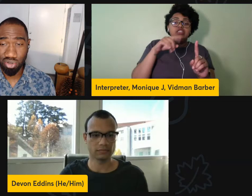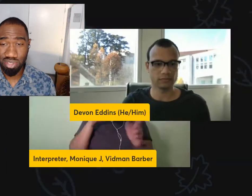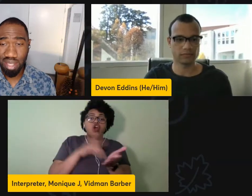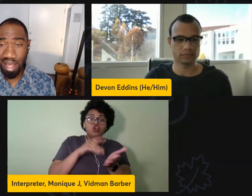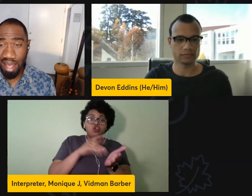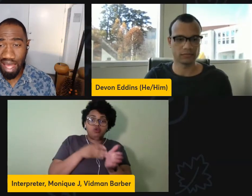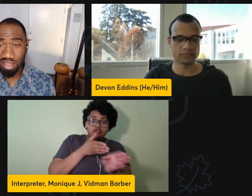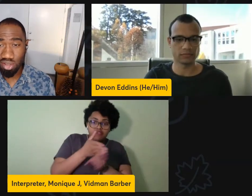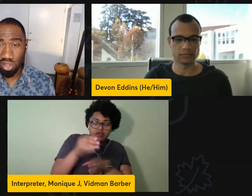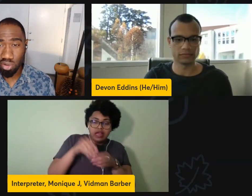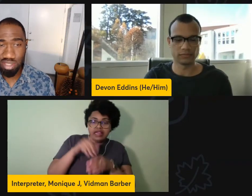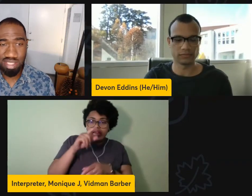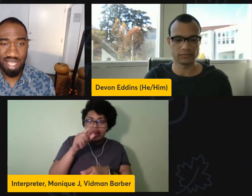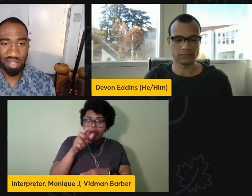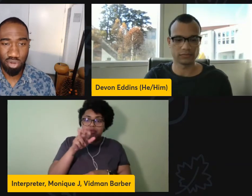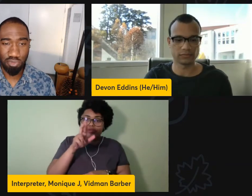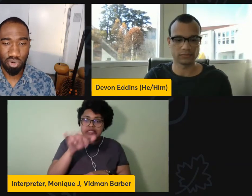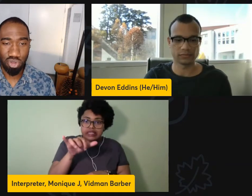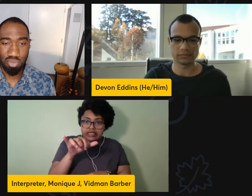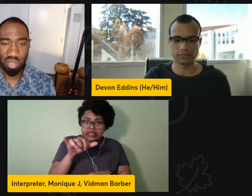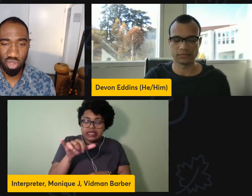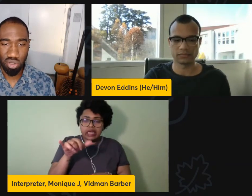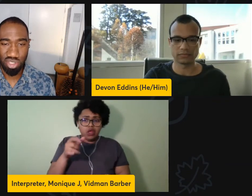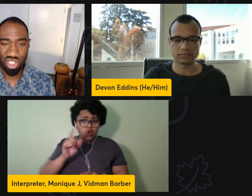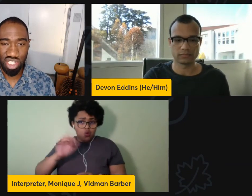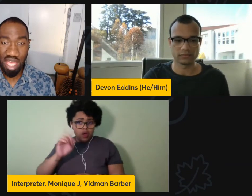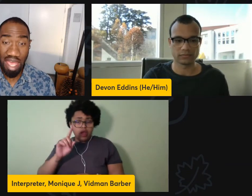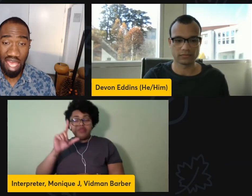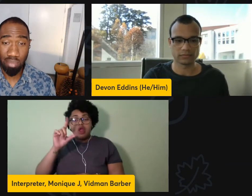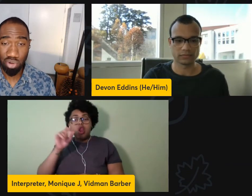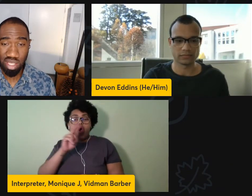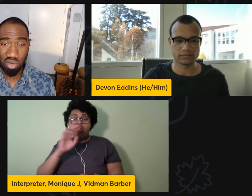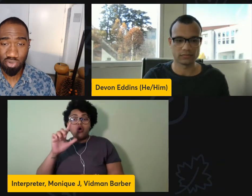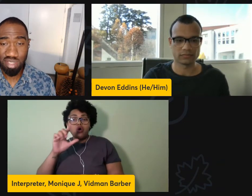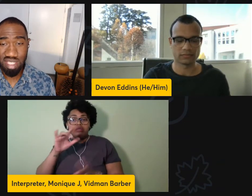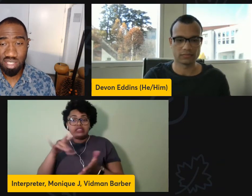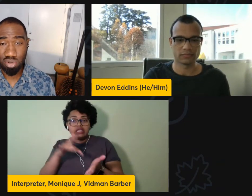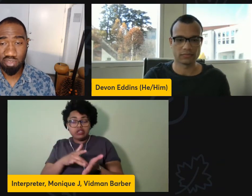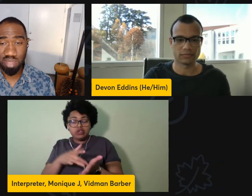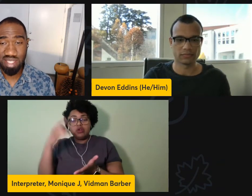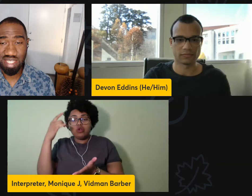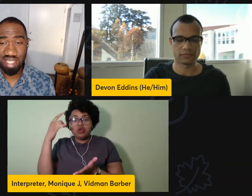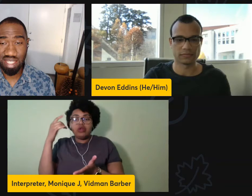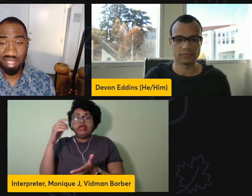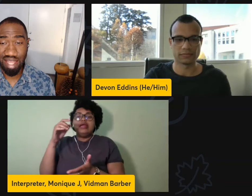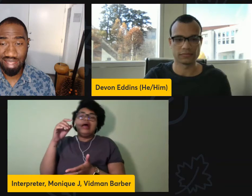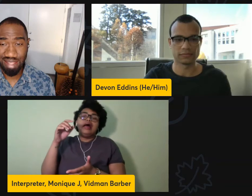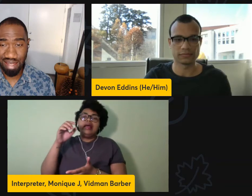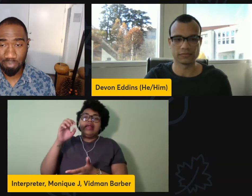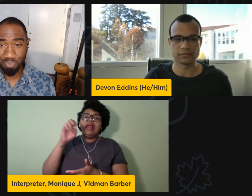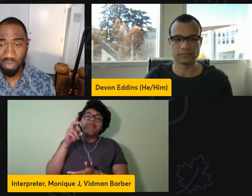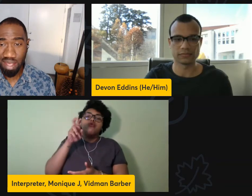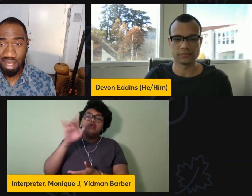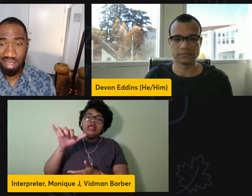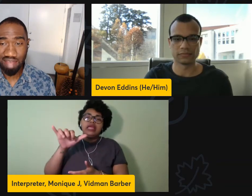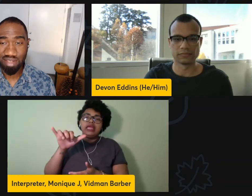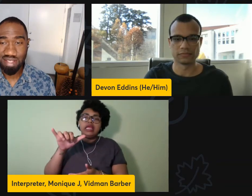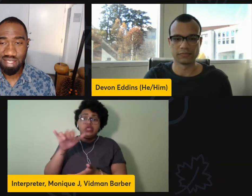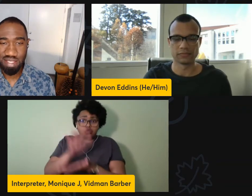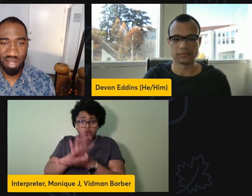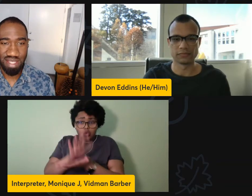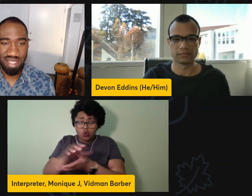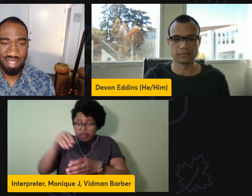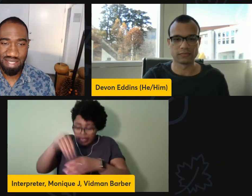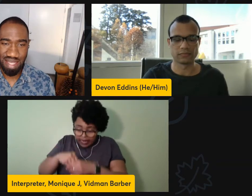Ediver Ghost at the Lowen Center for Human Immunology, Emory University School of Medicine in Atlanta.